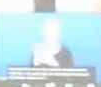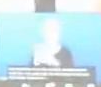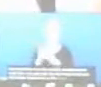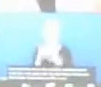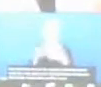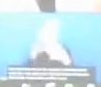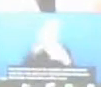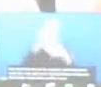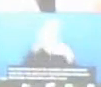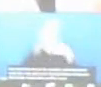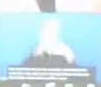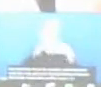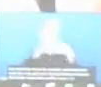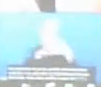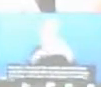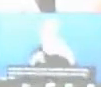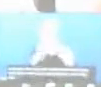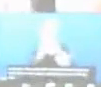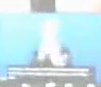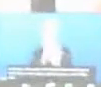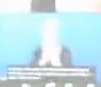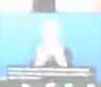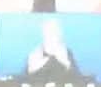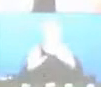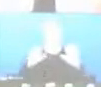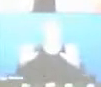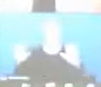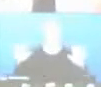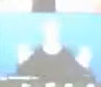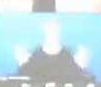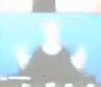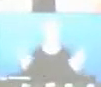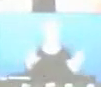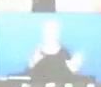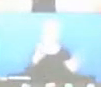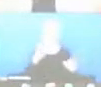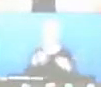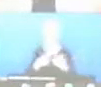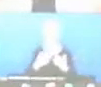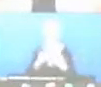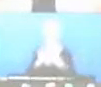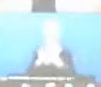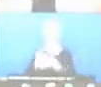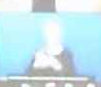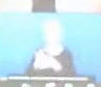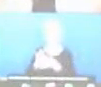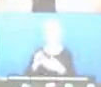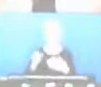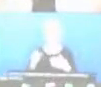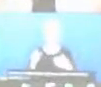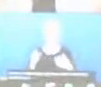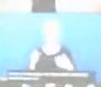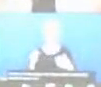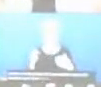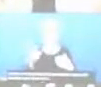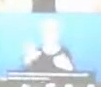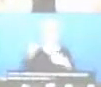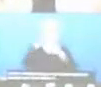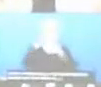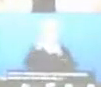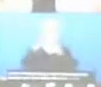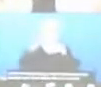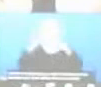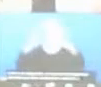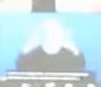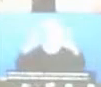images. And I like what Léuli was mentioning in terms of relationships, and I just wanted to maybe hear a bit more your vision, Gary, of the